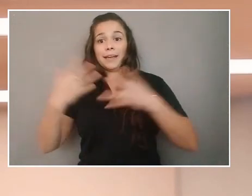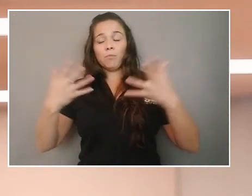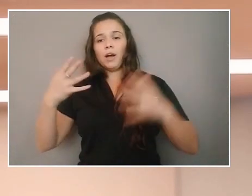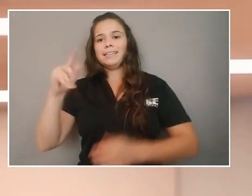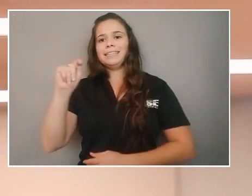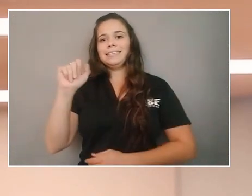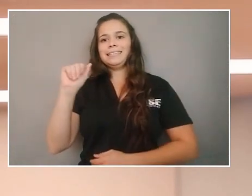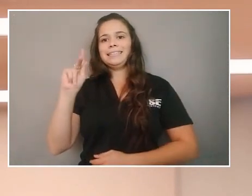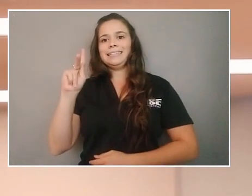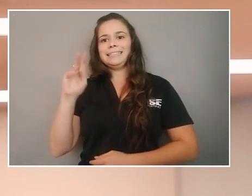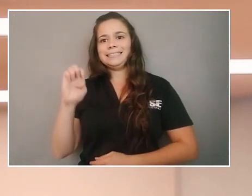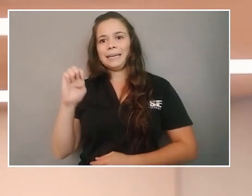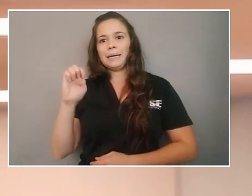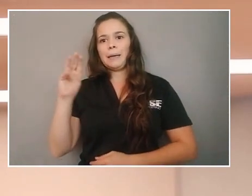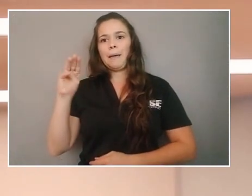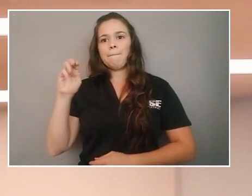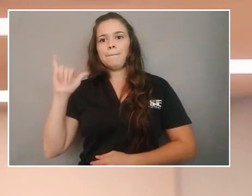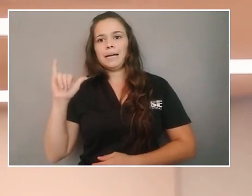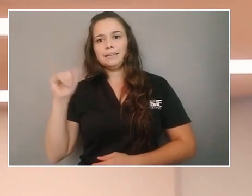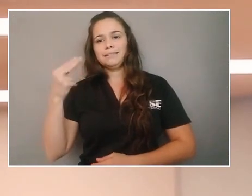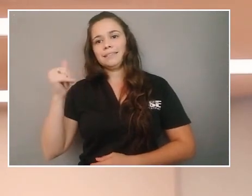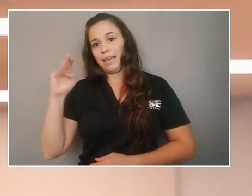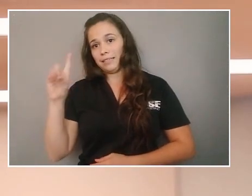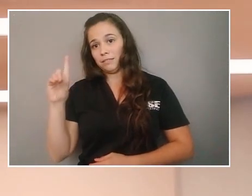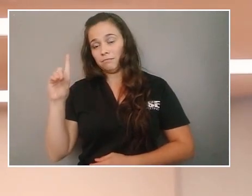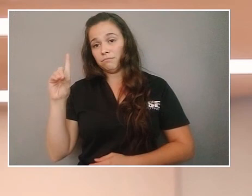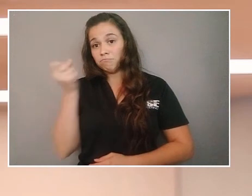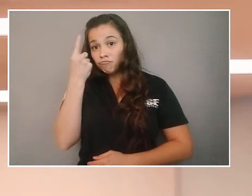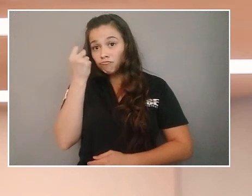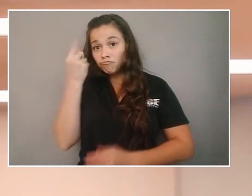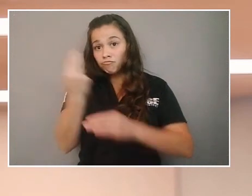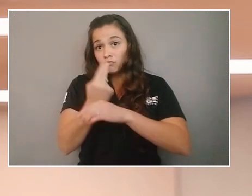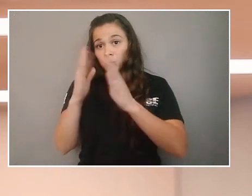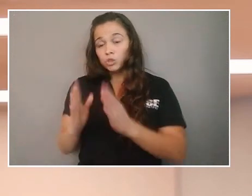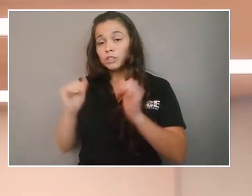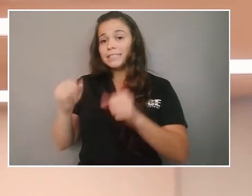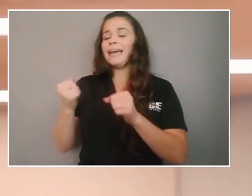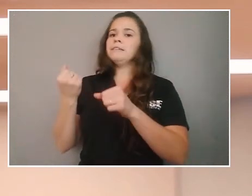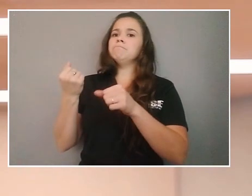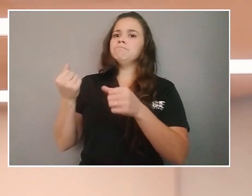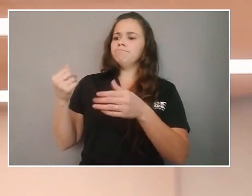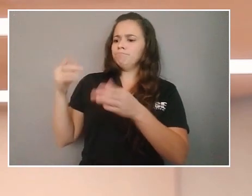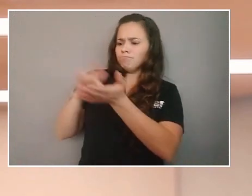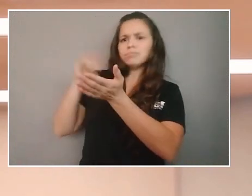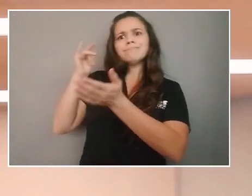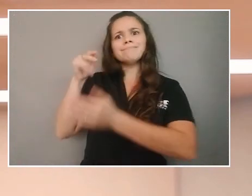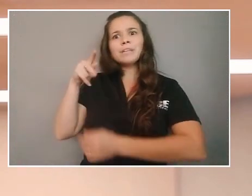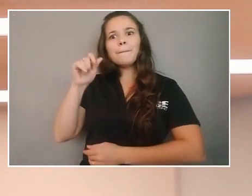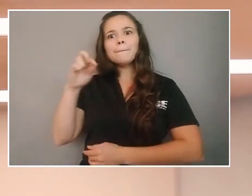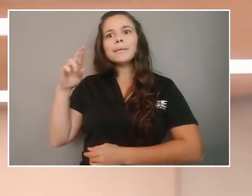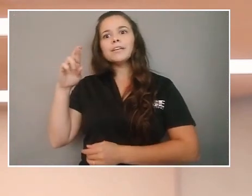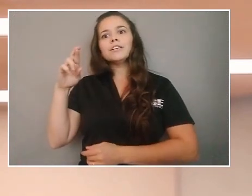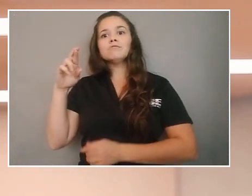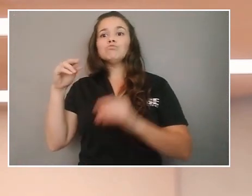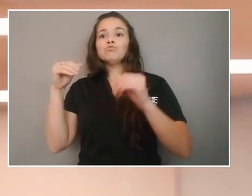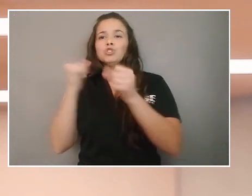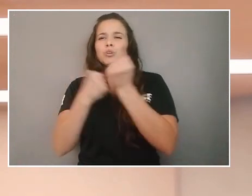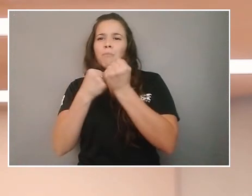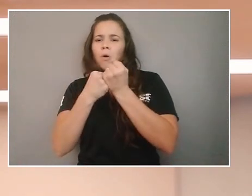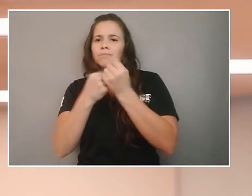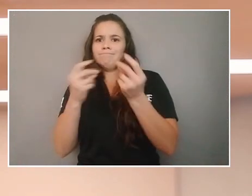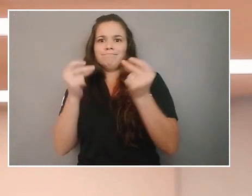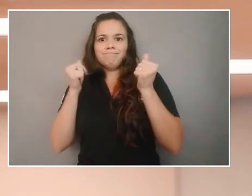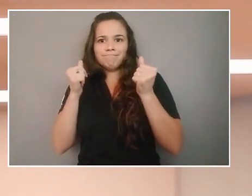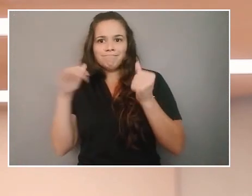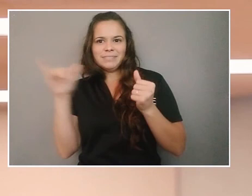users to receive peer support in real time, similar to a helpline. We have done some early testing of